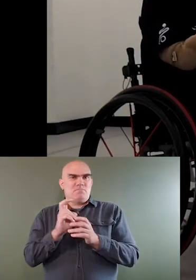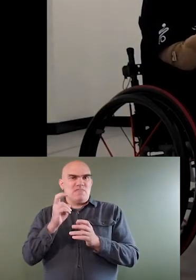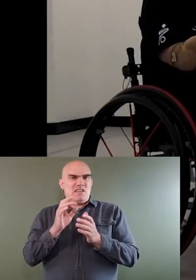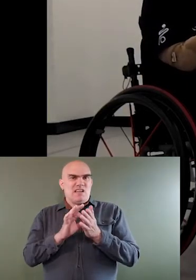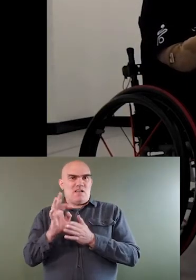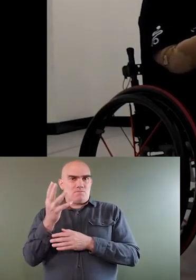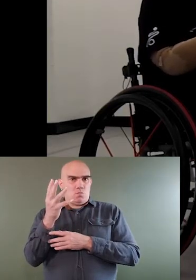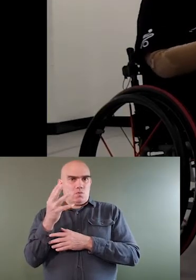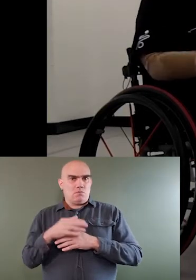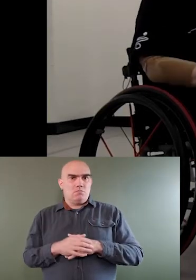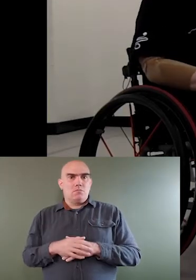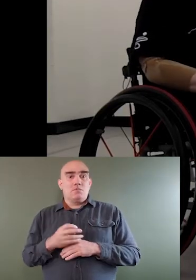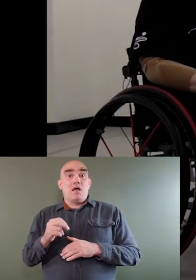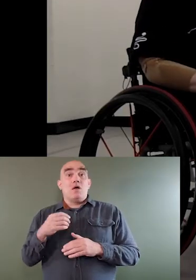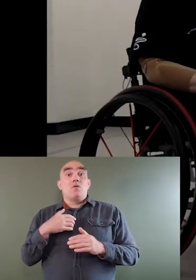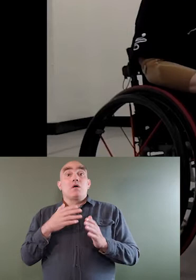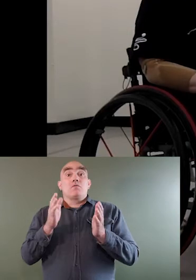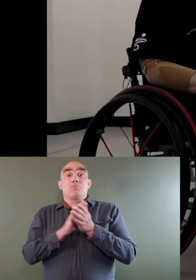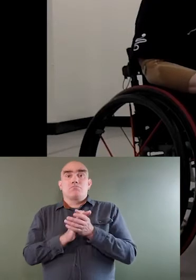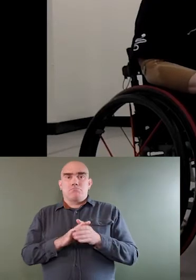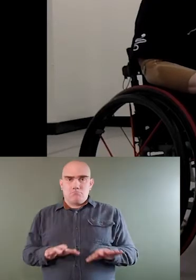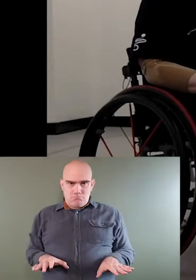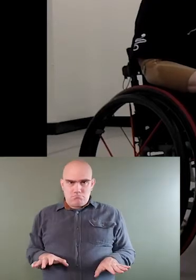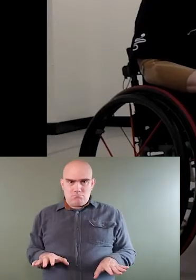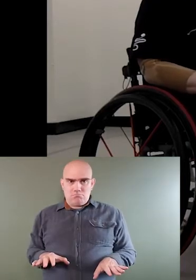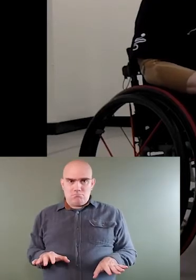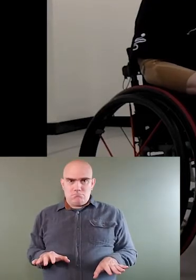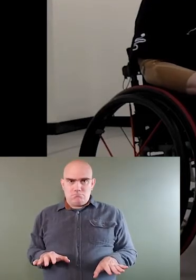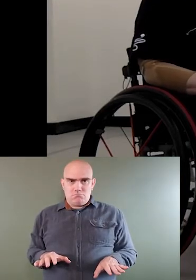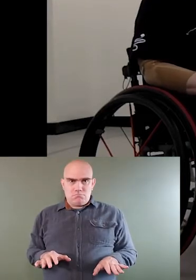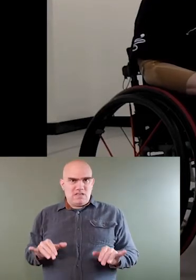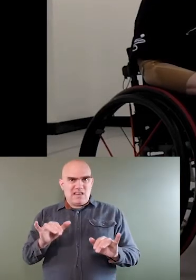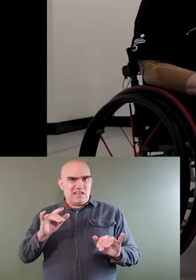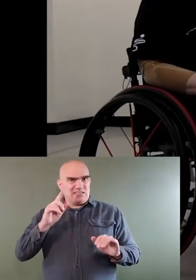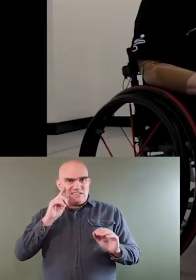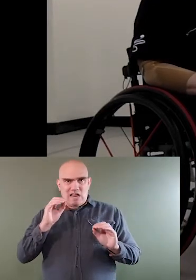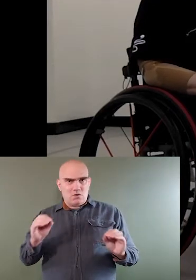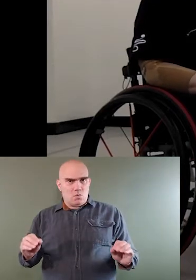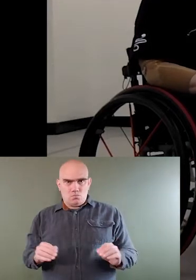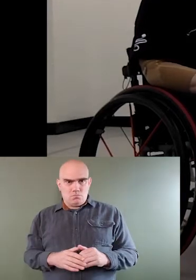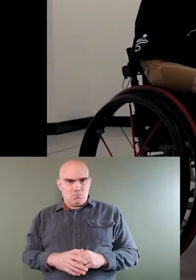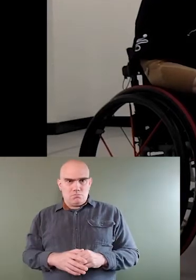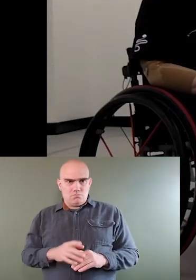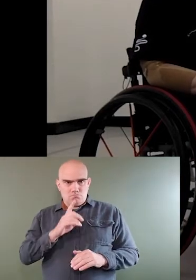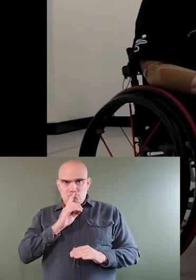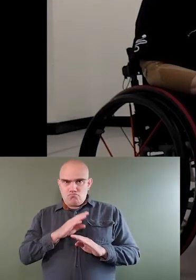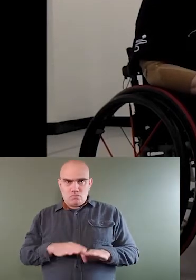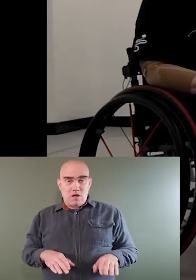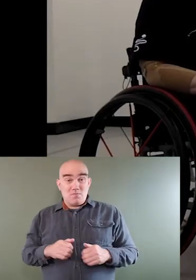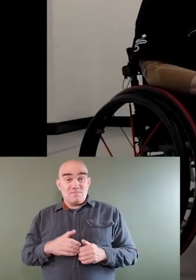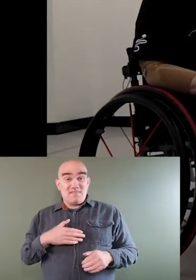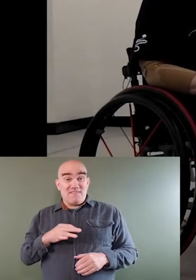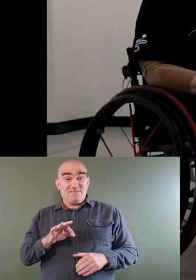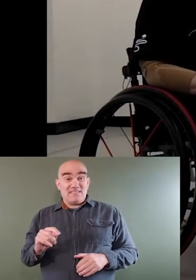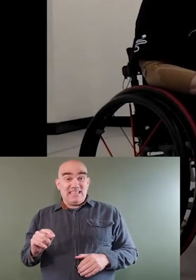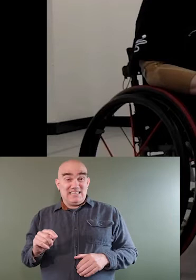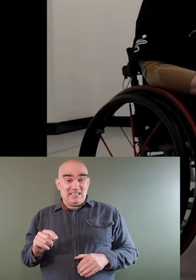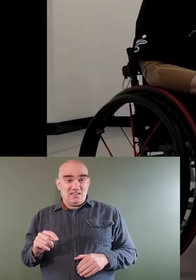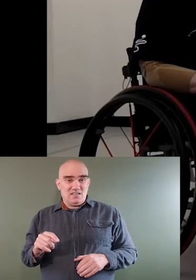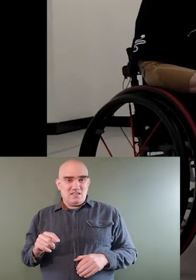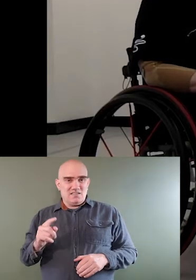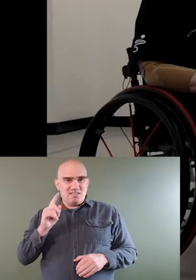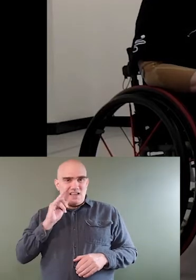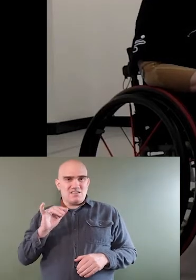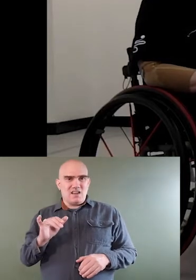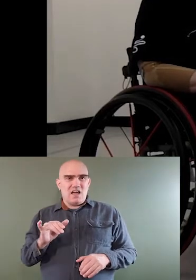4. Then we get our hands right back down softly as if there's no sound. With my feet, this sounds like